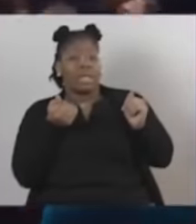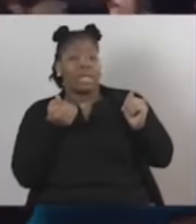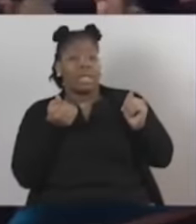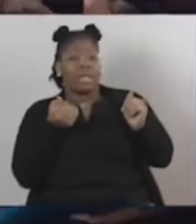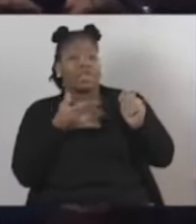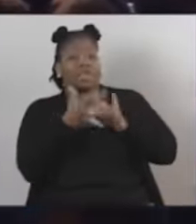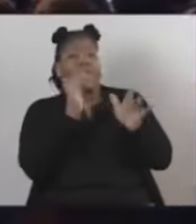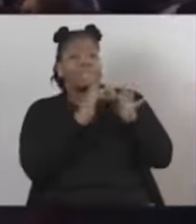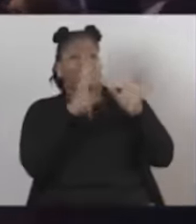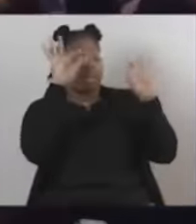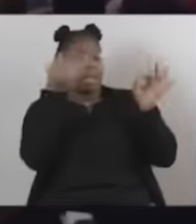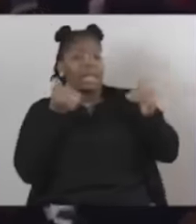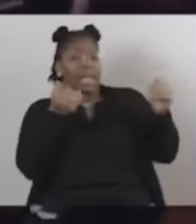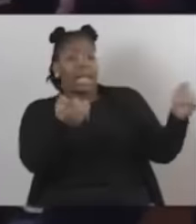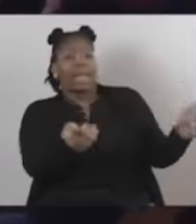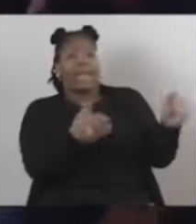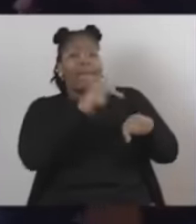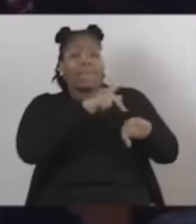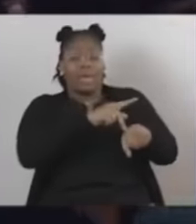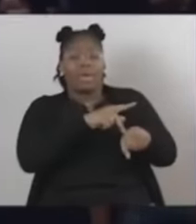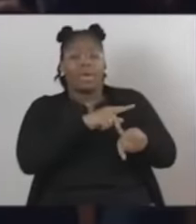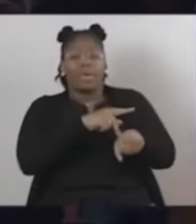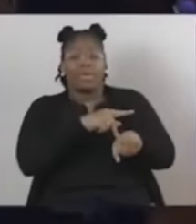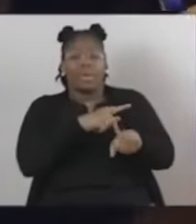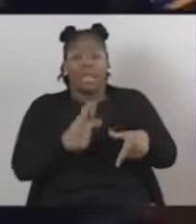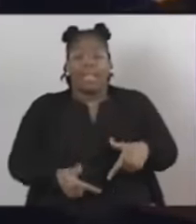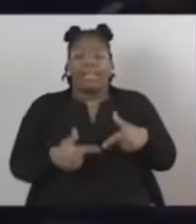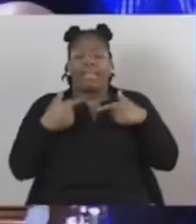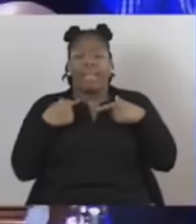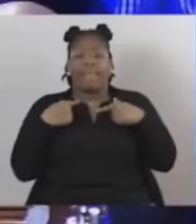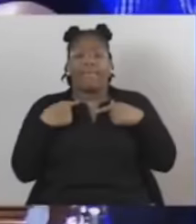into a situation where he will unravel.